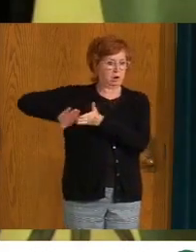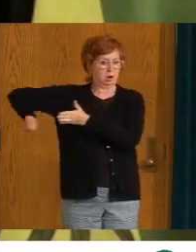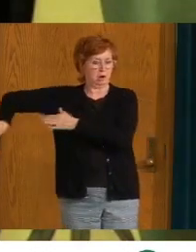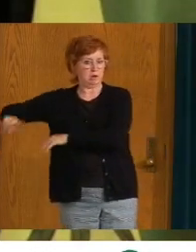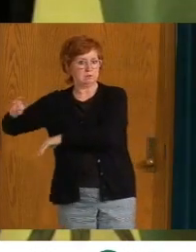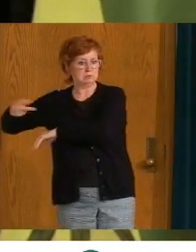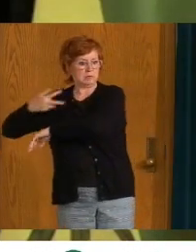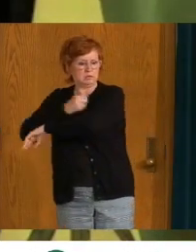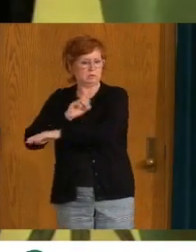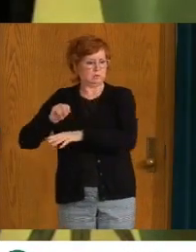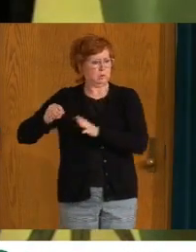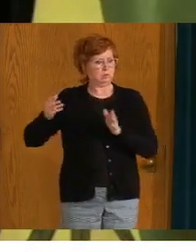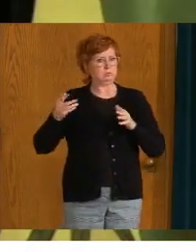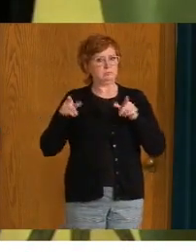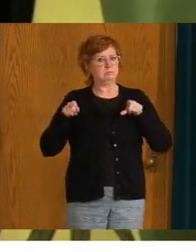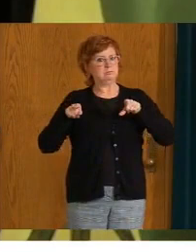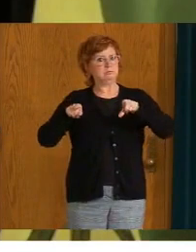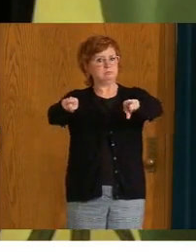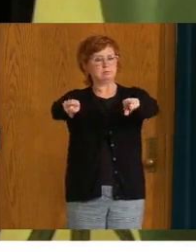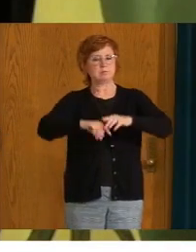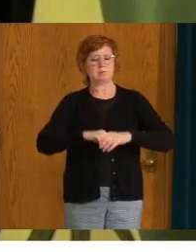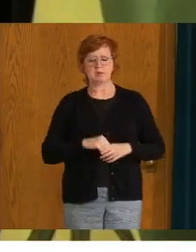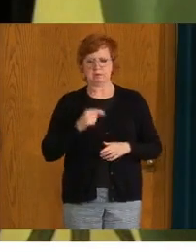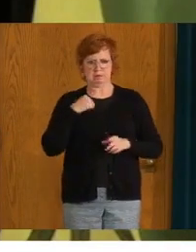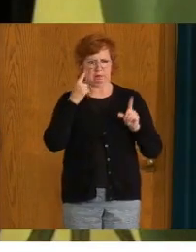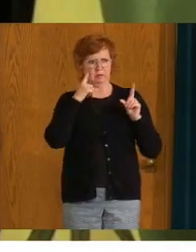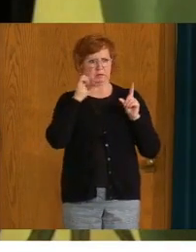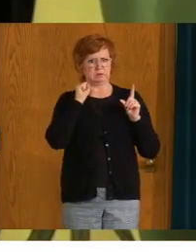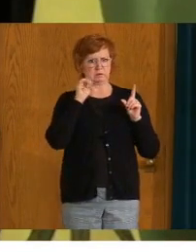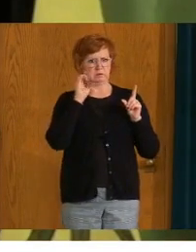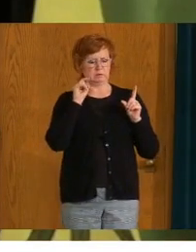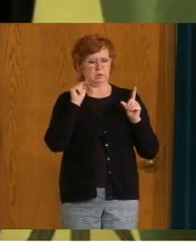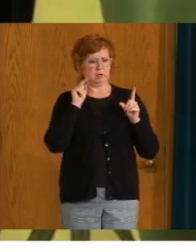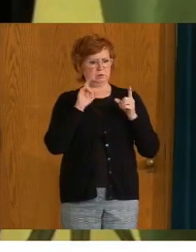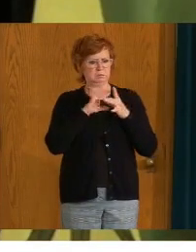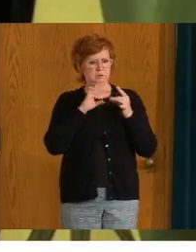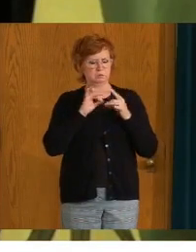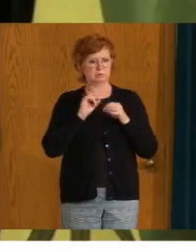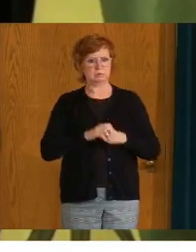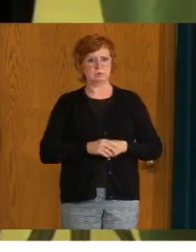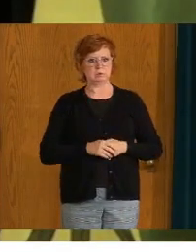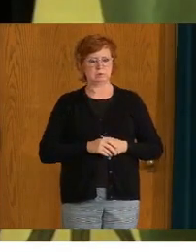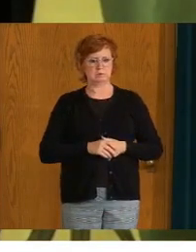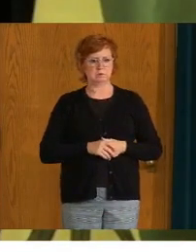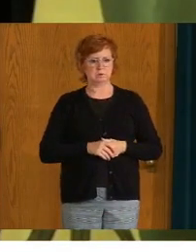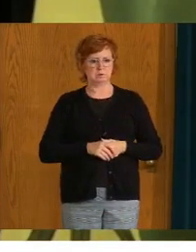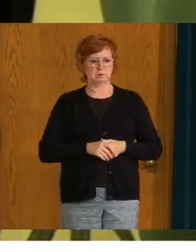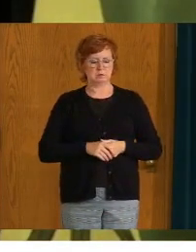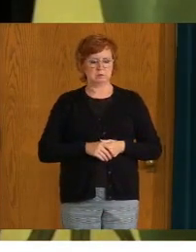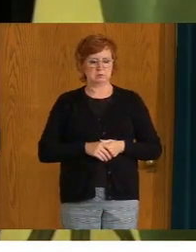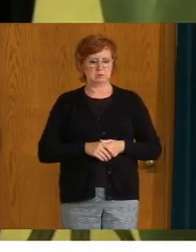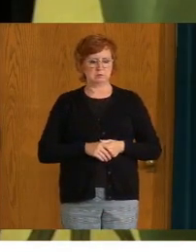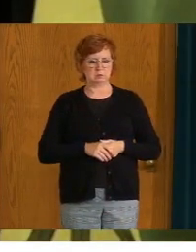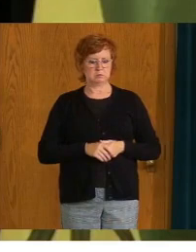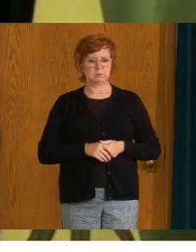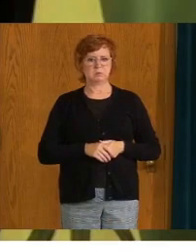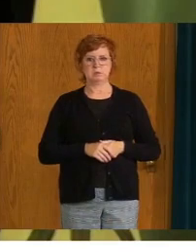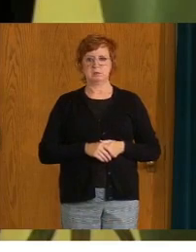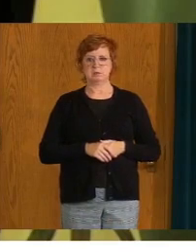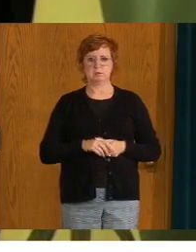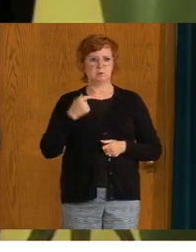is doing, I think Scott had said it at the outset, that we are trying to make vaccines